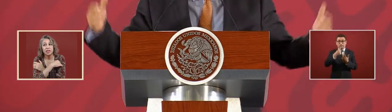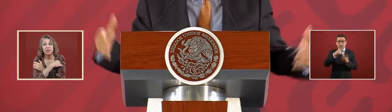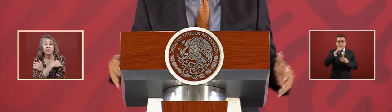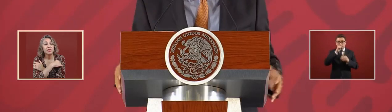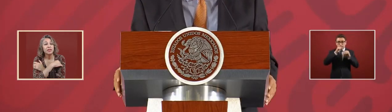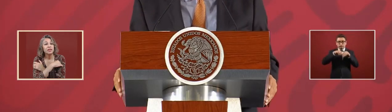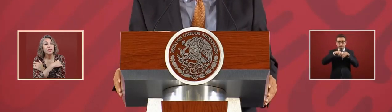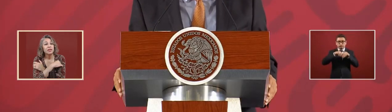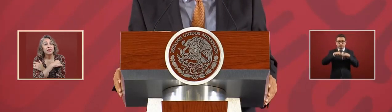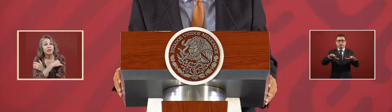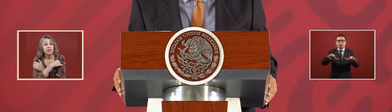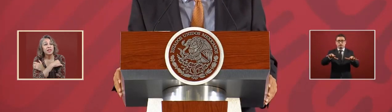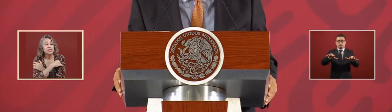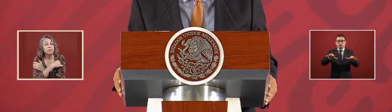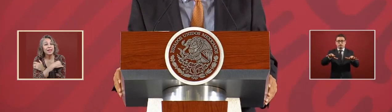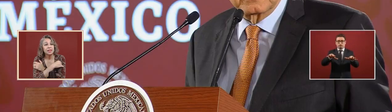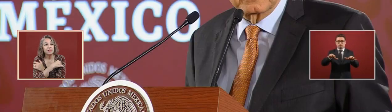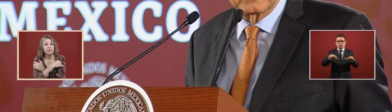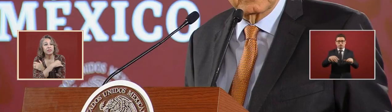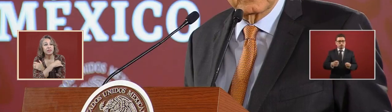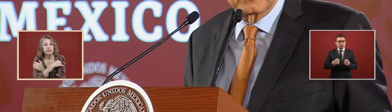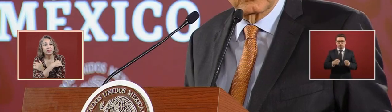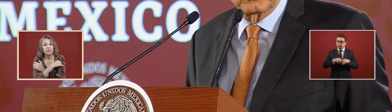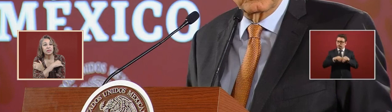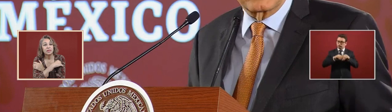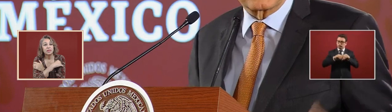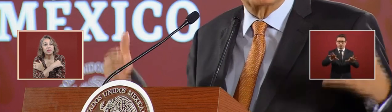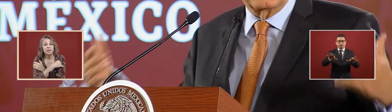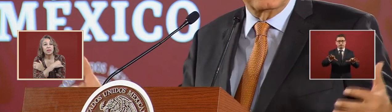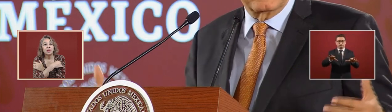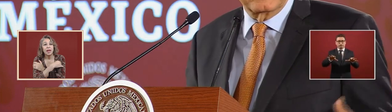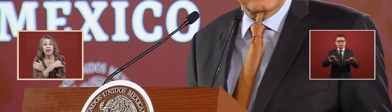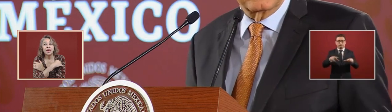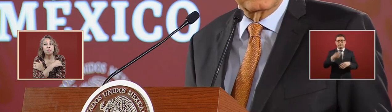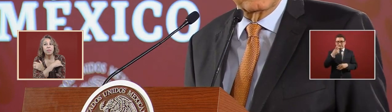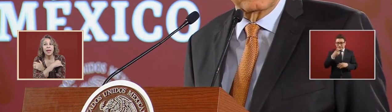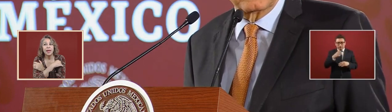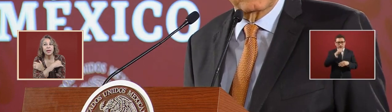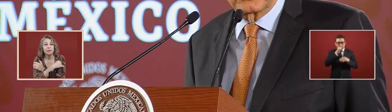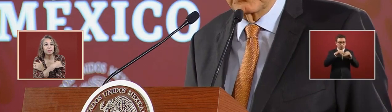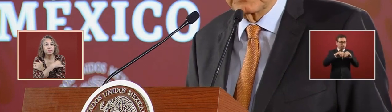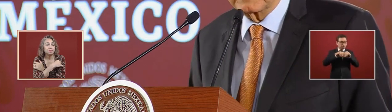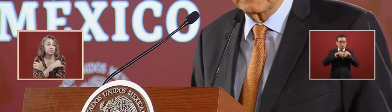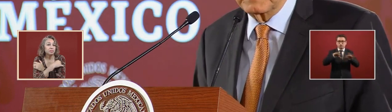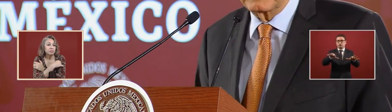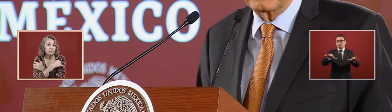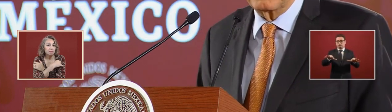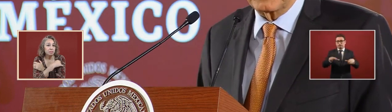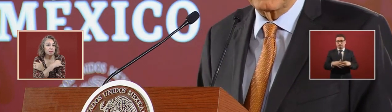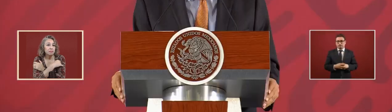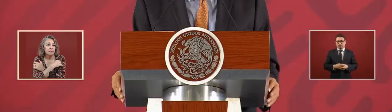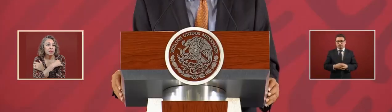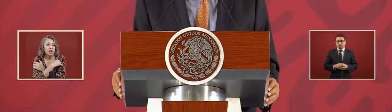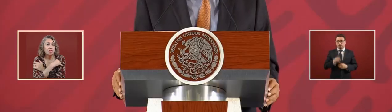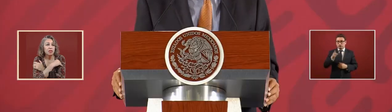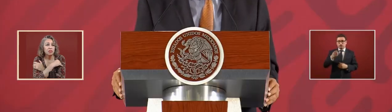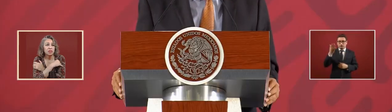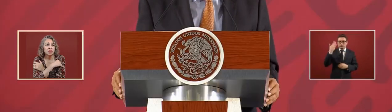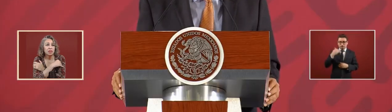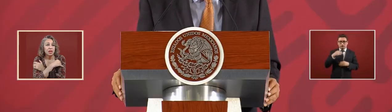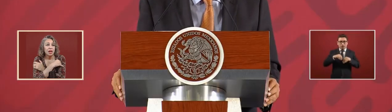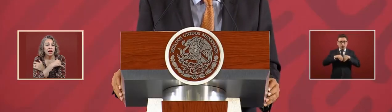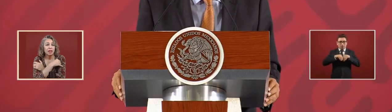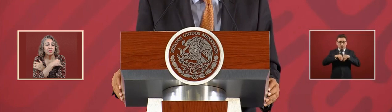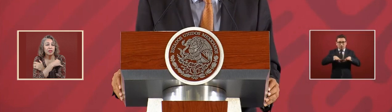diffusion masivo. That's massive. Una campaña. A campaign. Tú usaste bien la palabra. Una you cruzada.